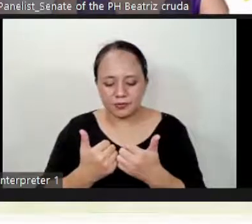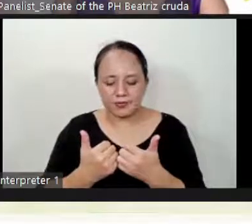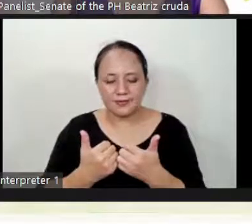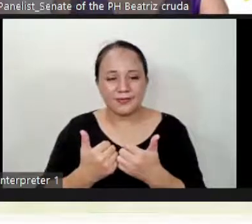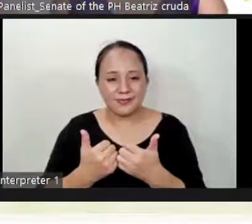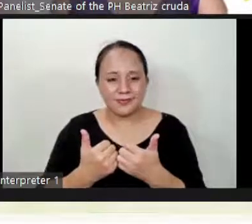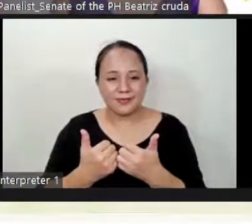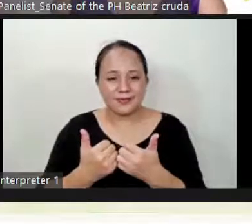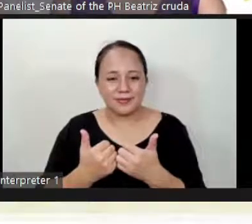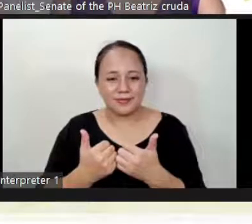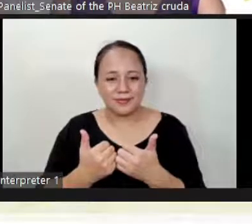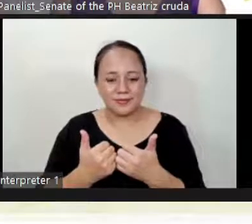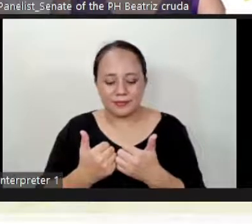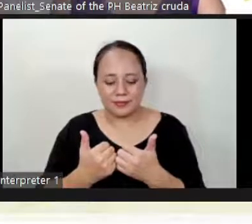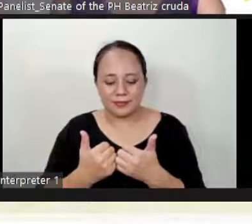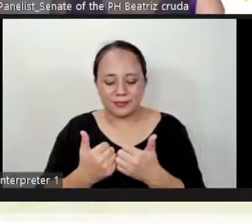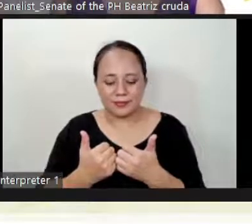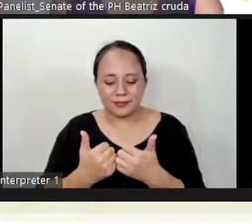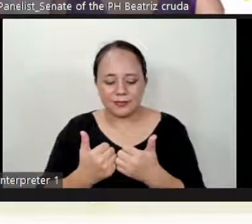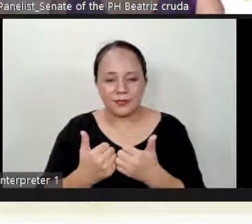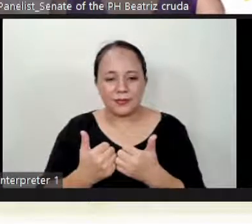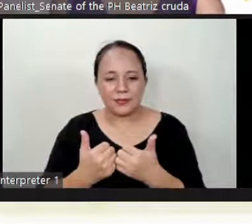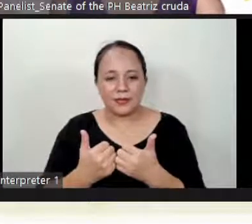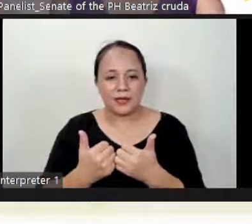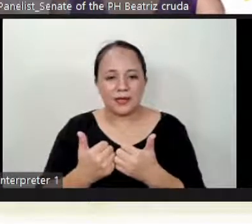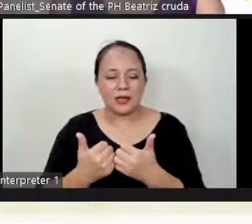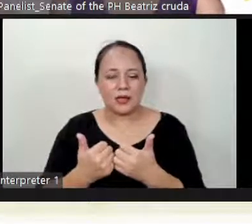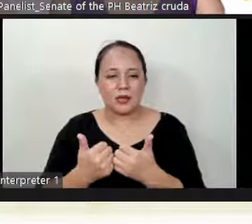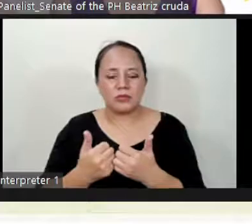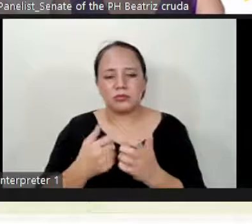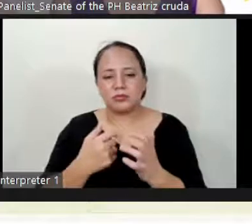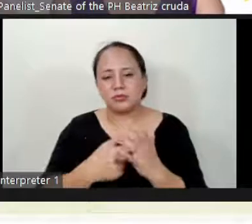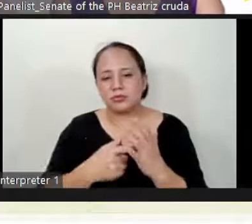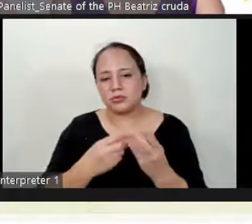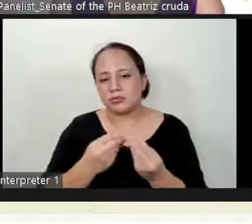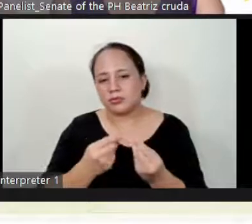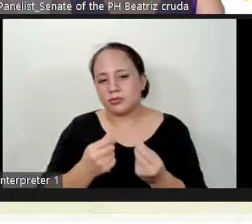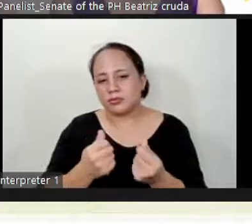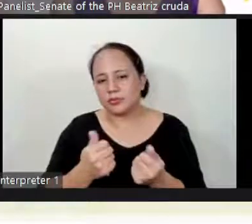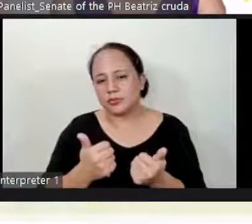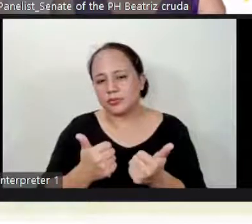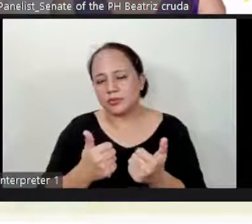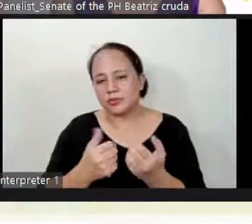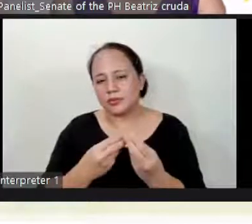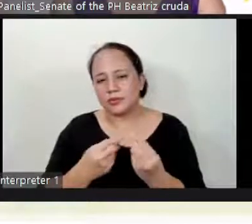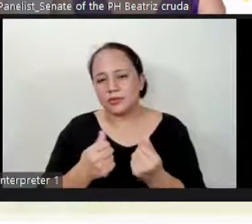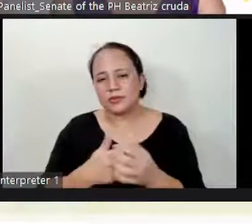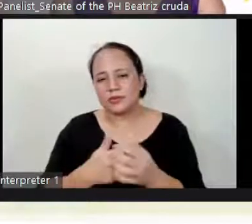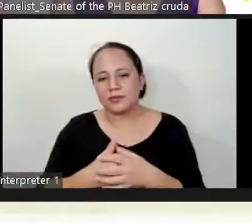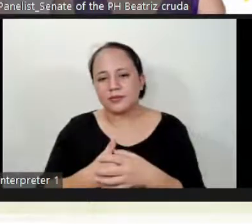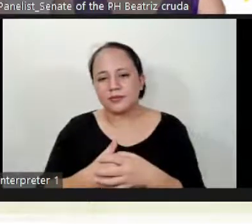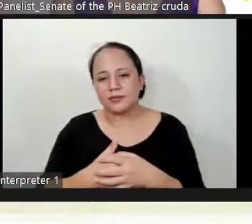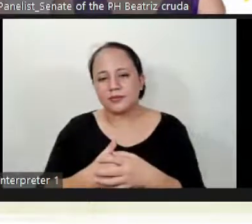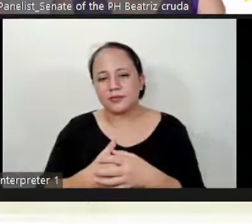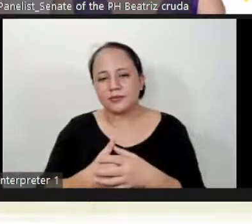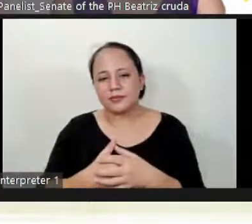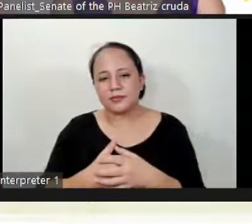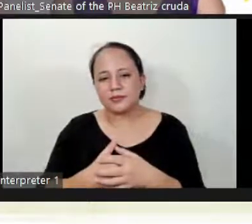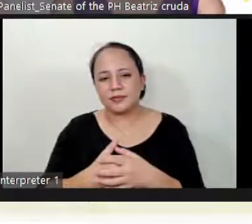the cost of treatment? How do we